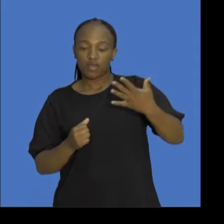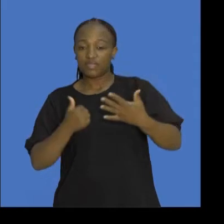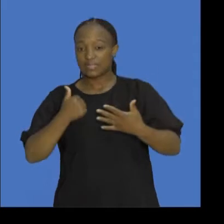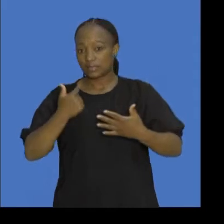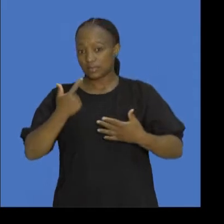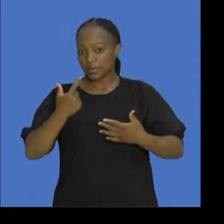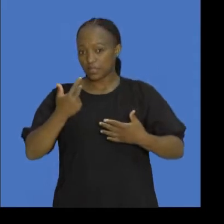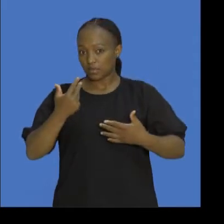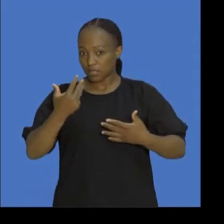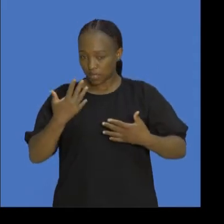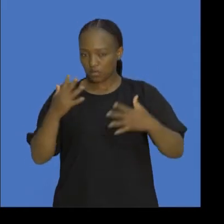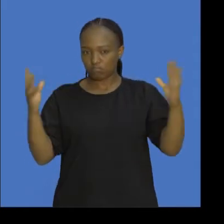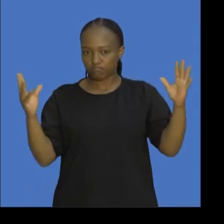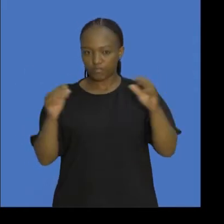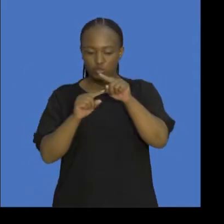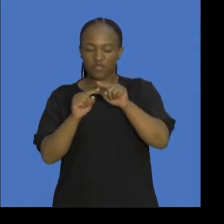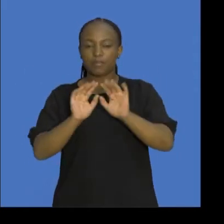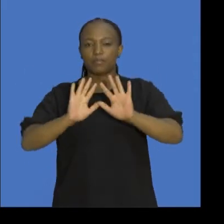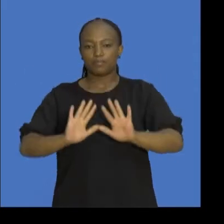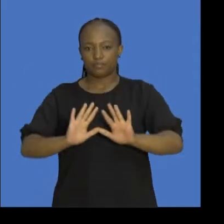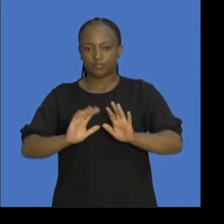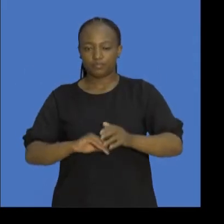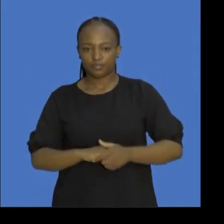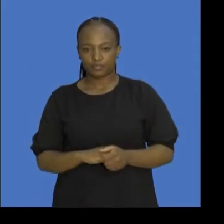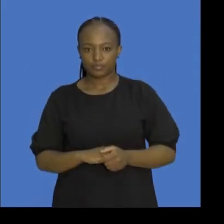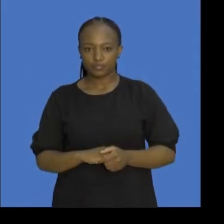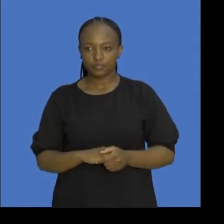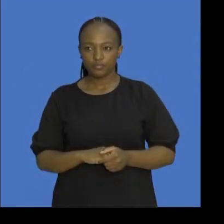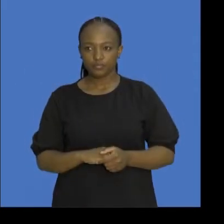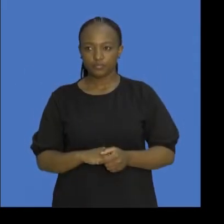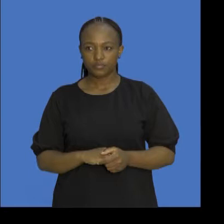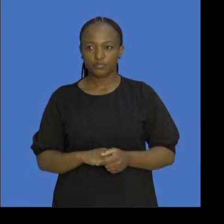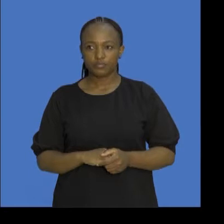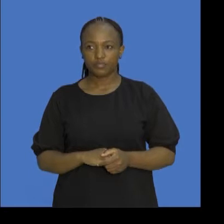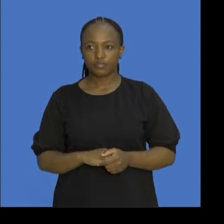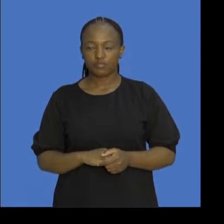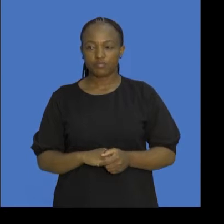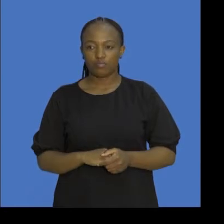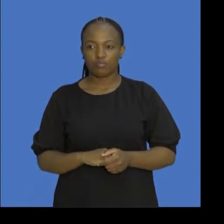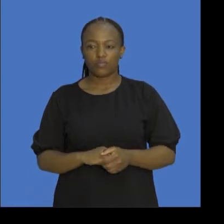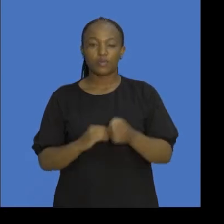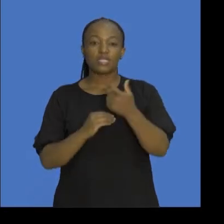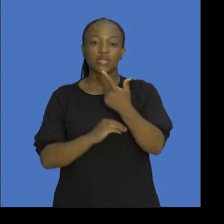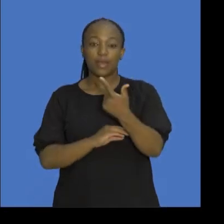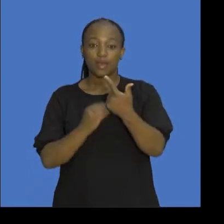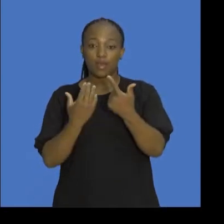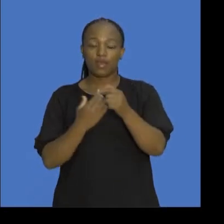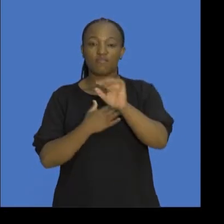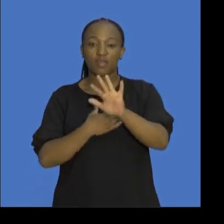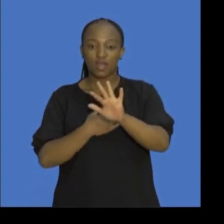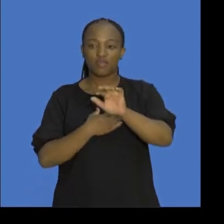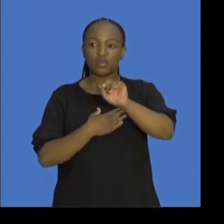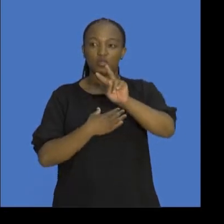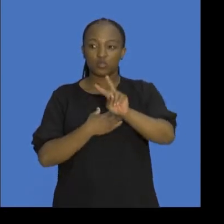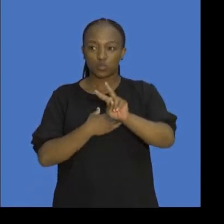6, 7, 8, 9, 10. Let's see how we do this. So we have to add 7, 5,